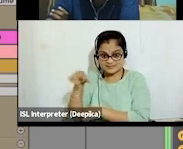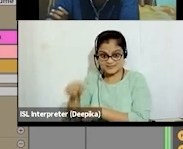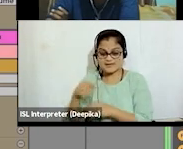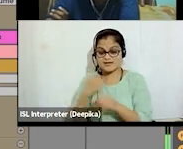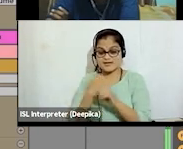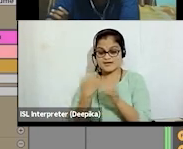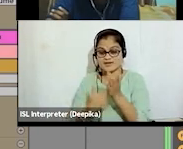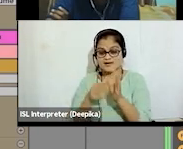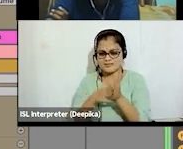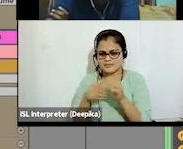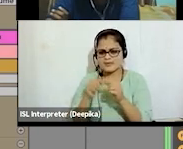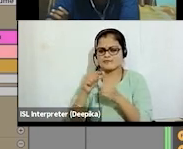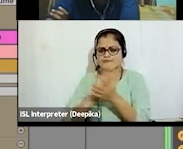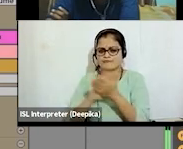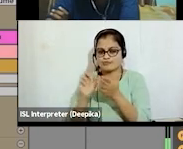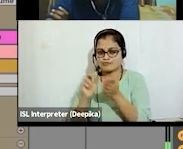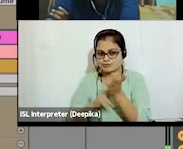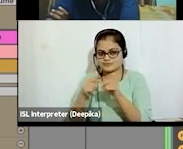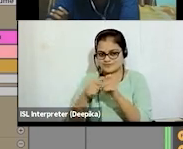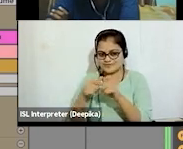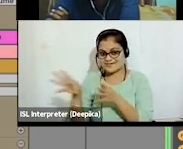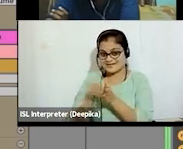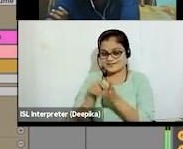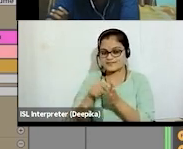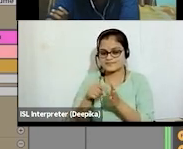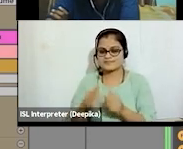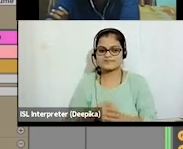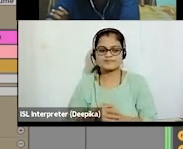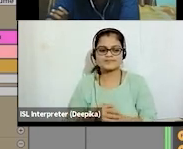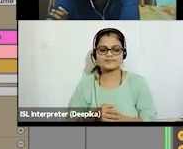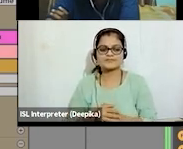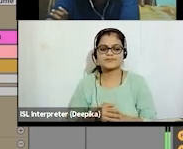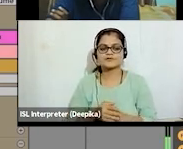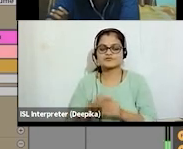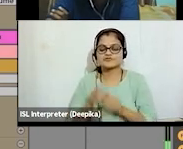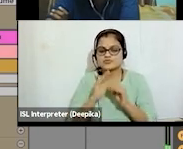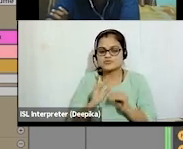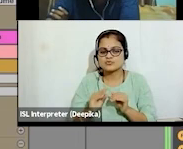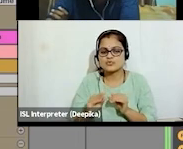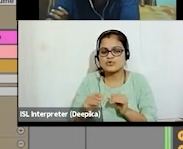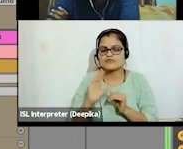and kind of made these little like melodic grooves.